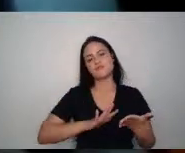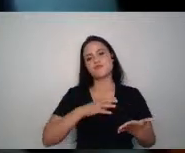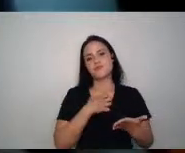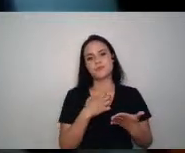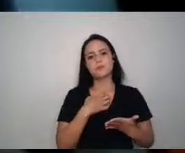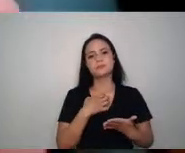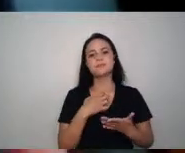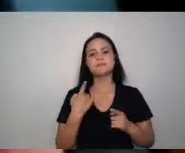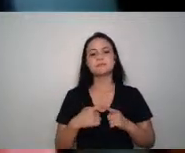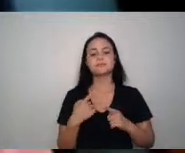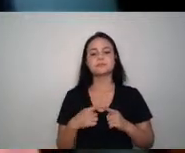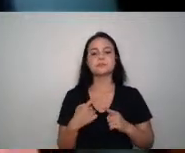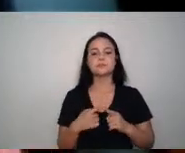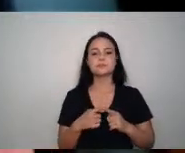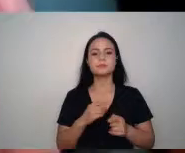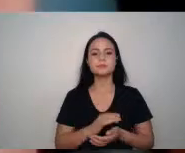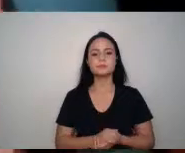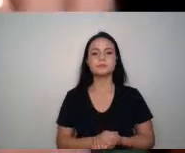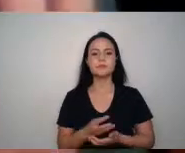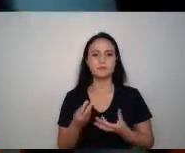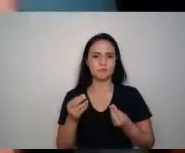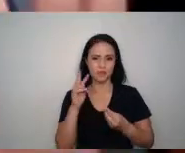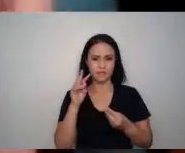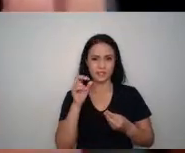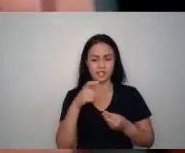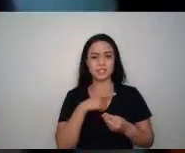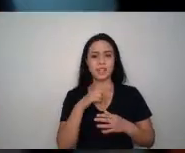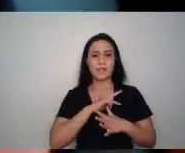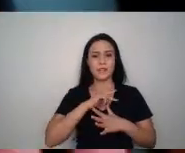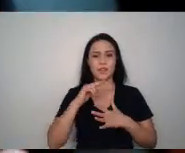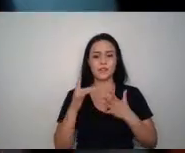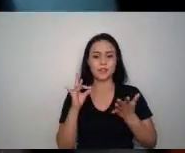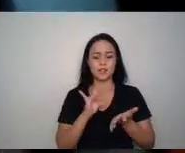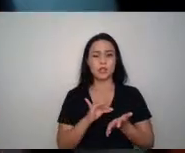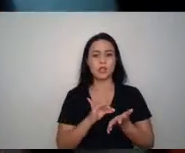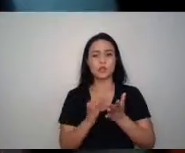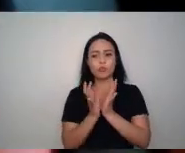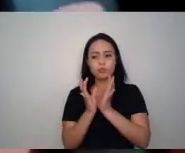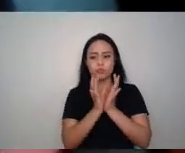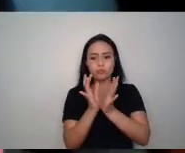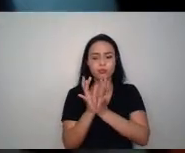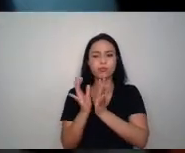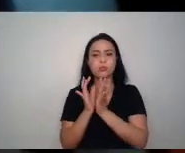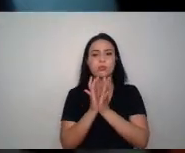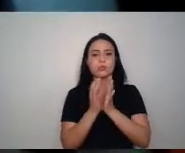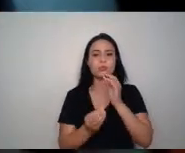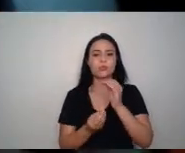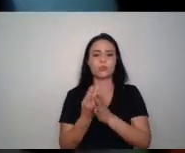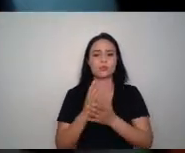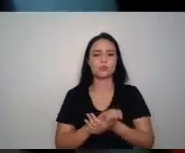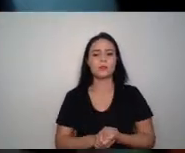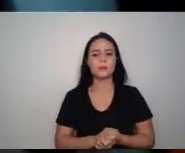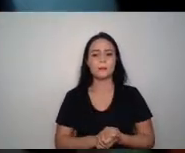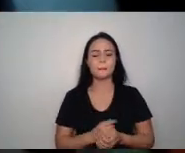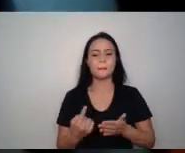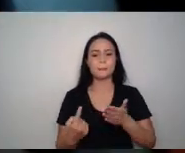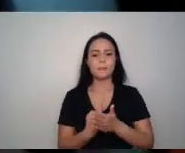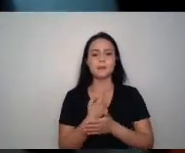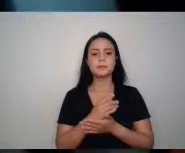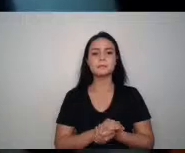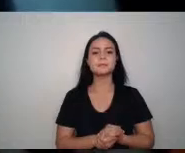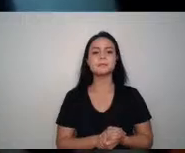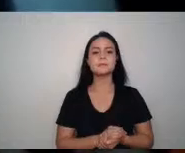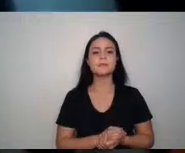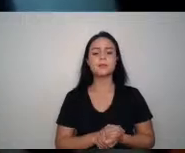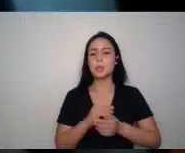difficulty of concentration on these forms, because many times there are many factors that come together, and you have